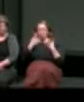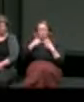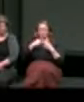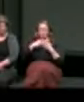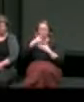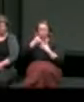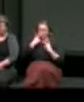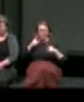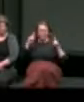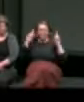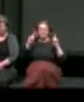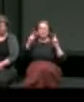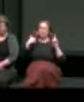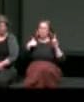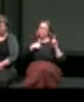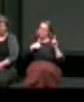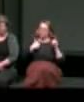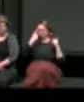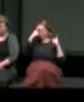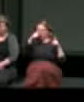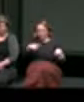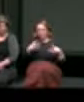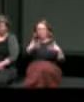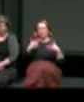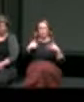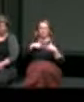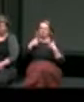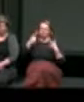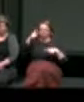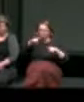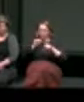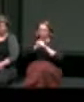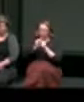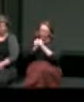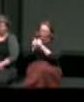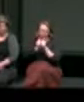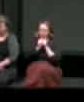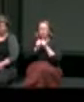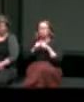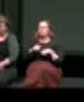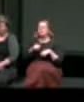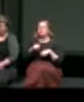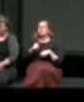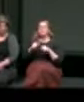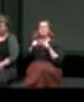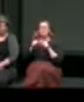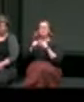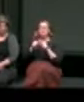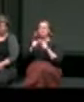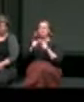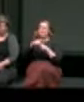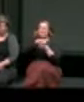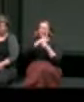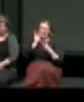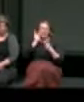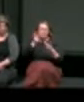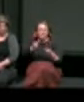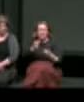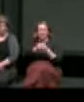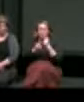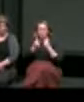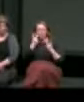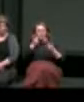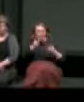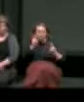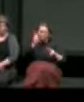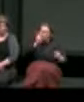been working great together. There's been, and continues to be site visits from everyone, future planning for